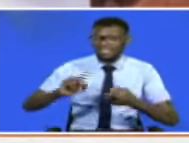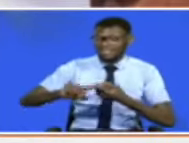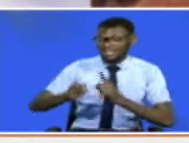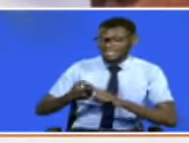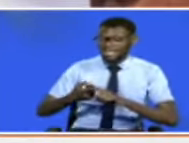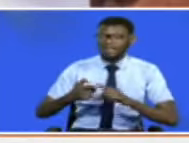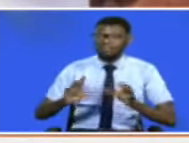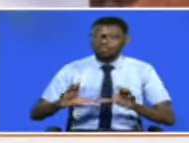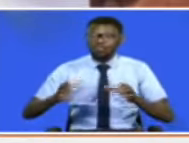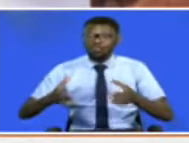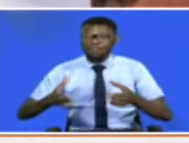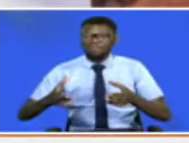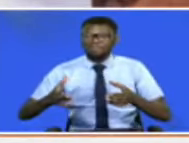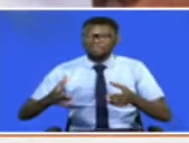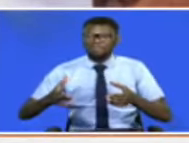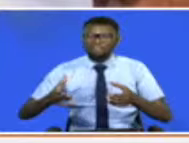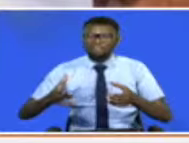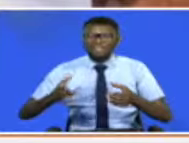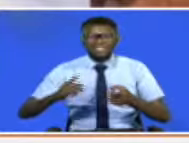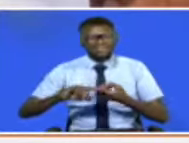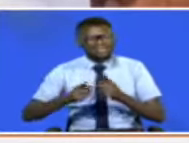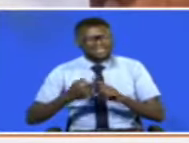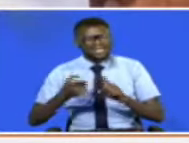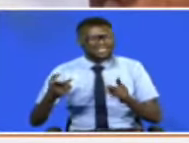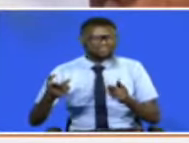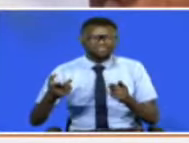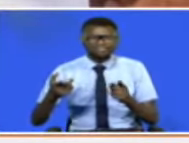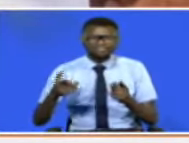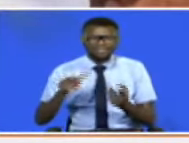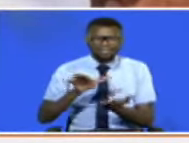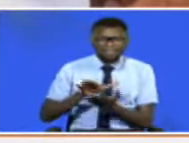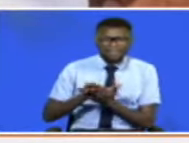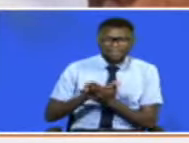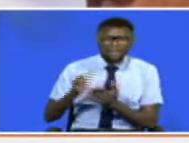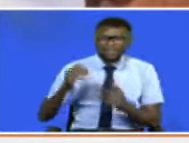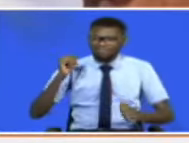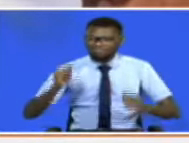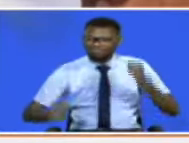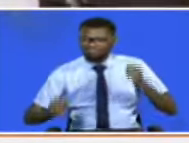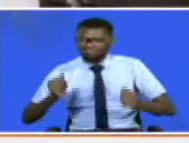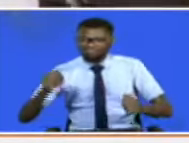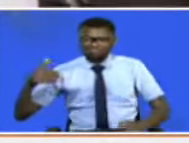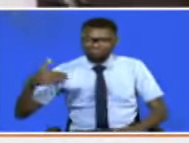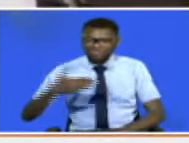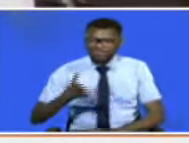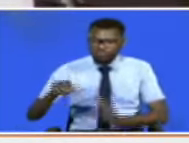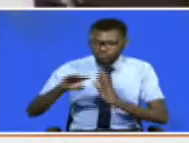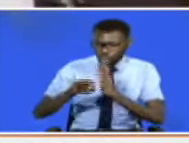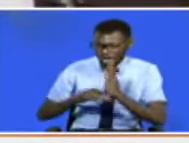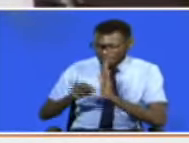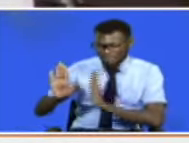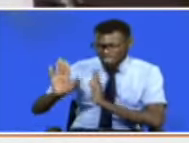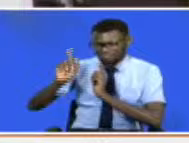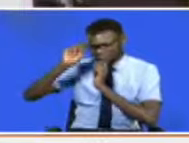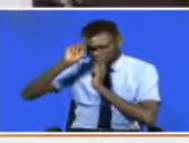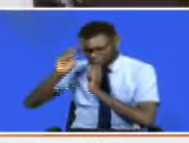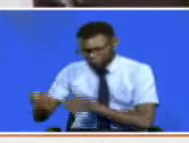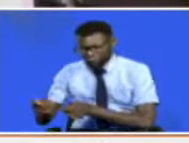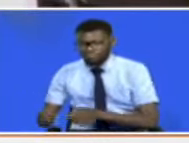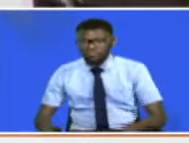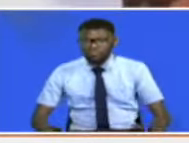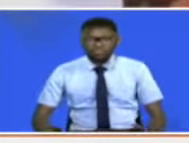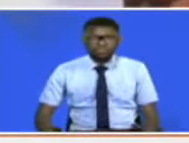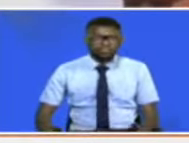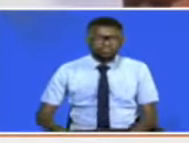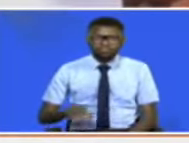organizers, and just do the run and just acknowledge that people are being killed ruthlessly in this country. If Boniface was being paid